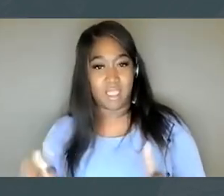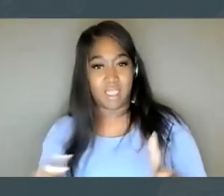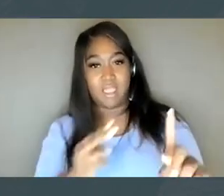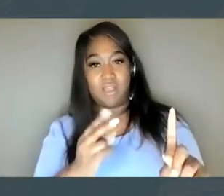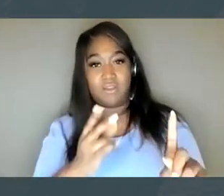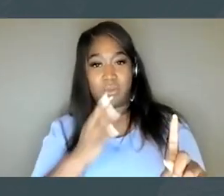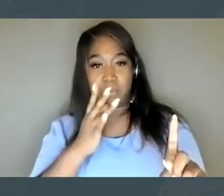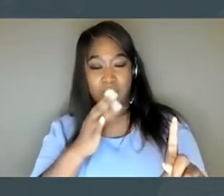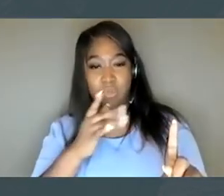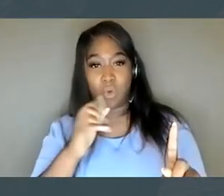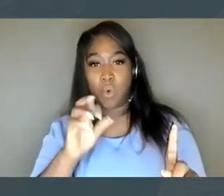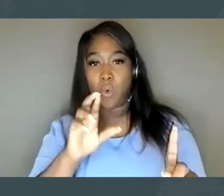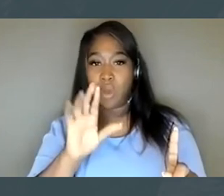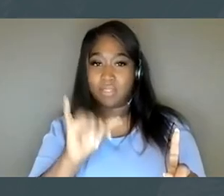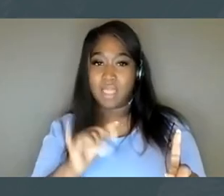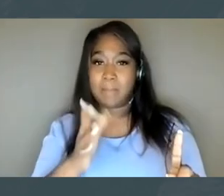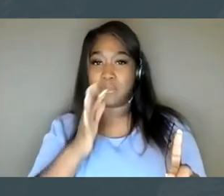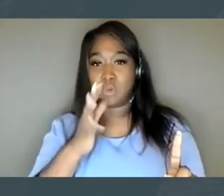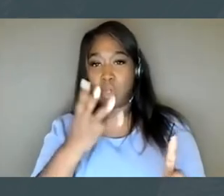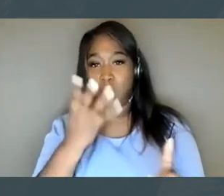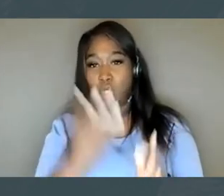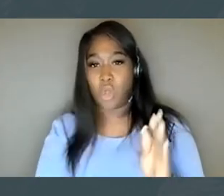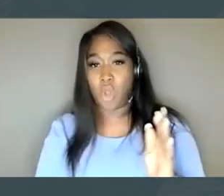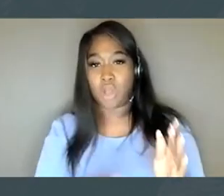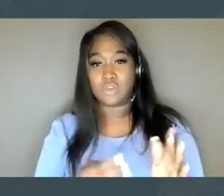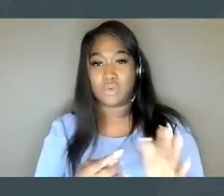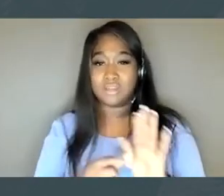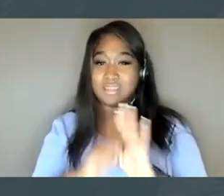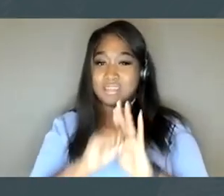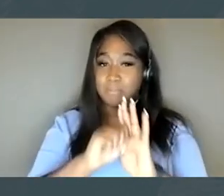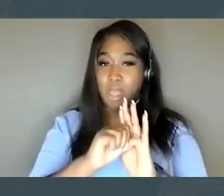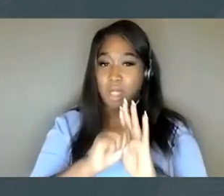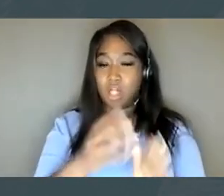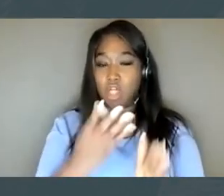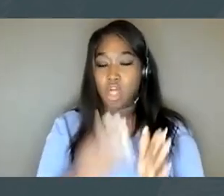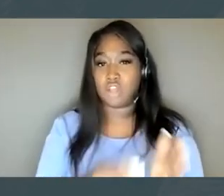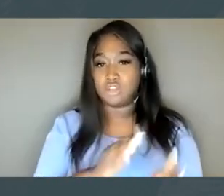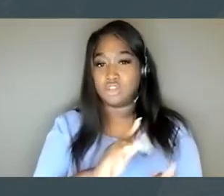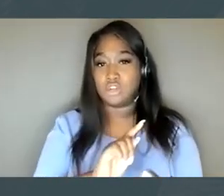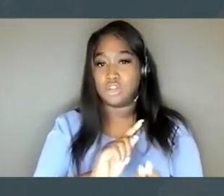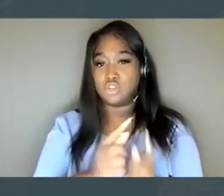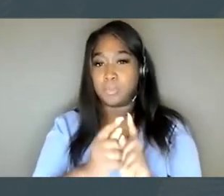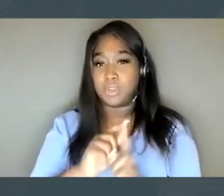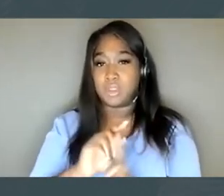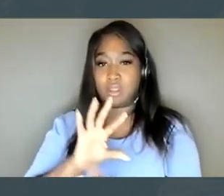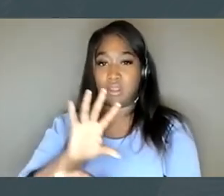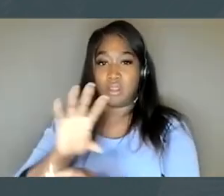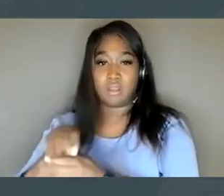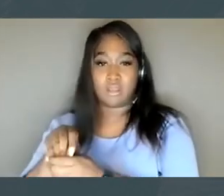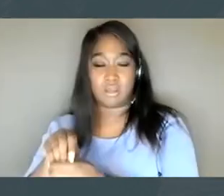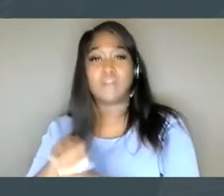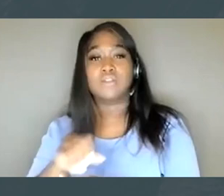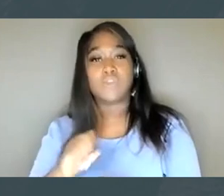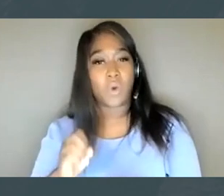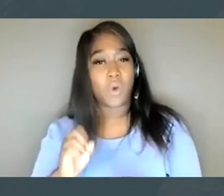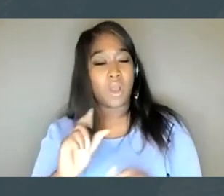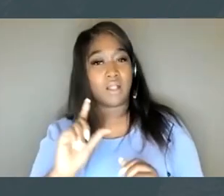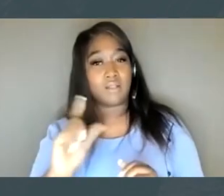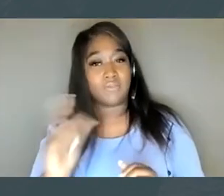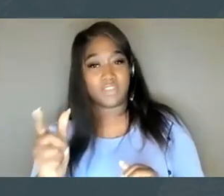that maternal loss, but that, you know, symbolic loss. And eventually I decided to keep mother. So the